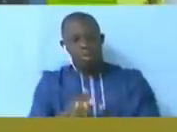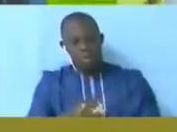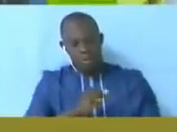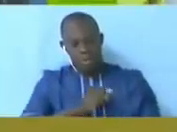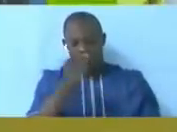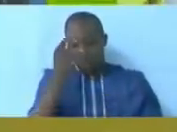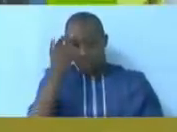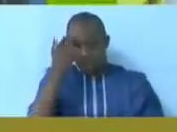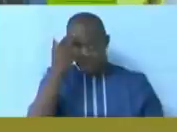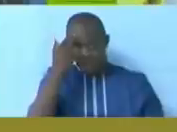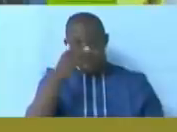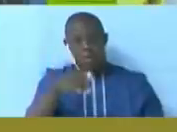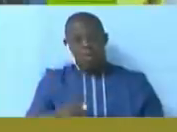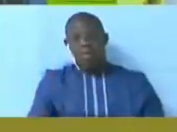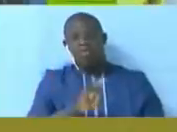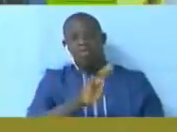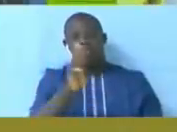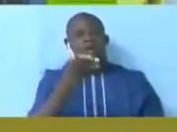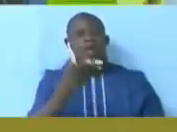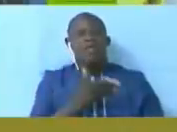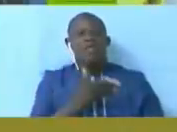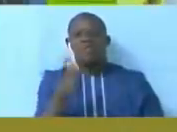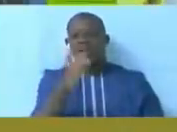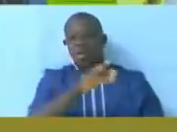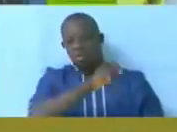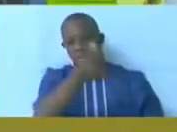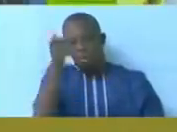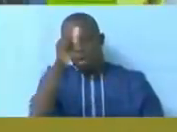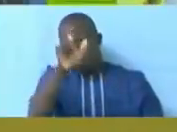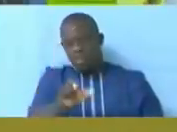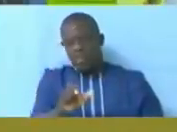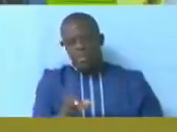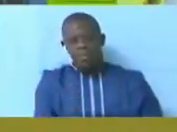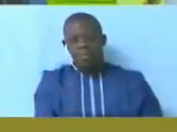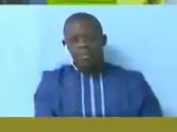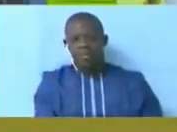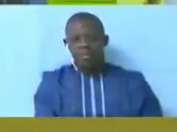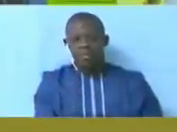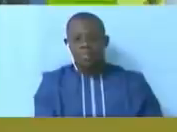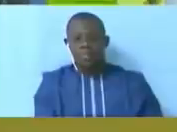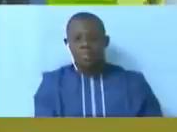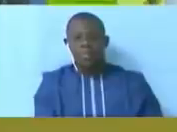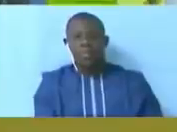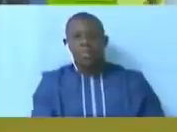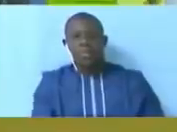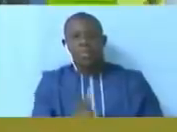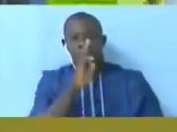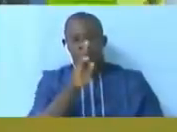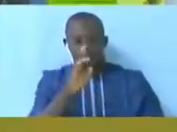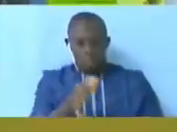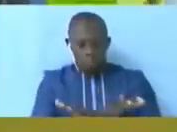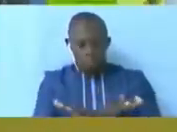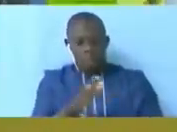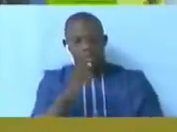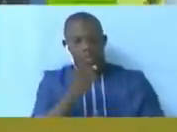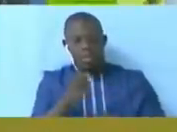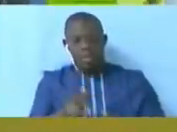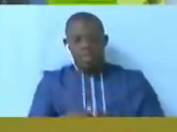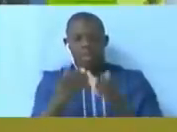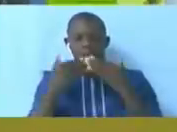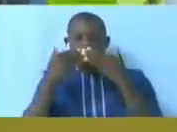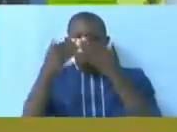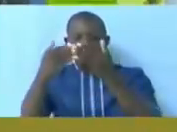there couldn't have been any other person mo ketong tekela no who could have leaked that vital intelligence information